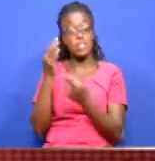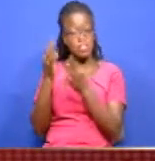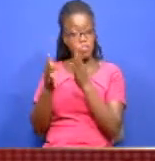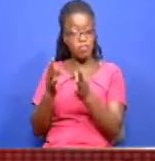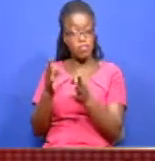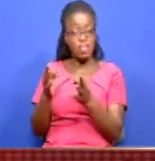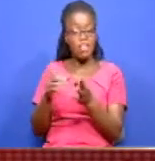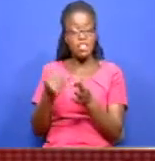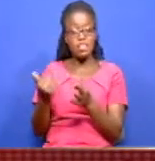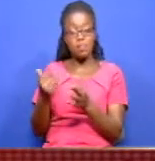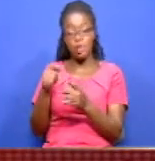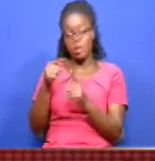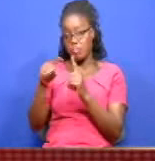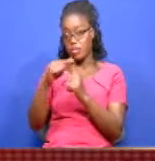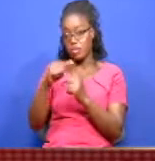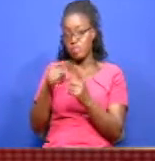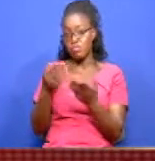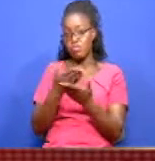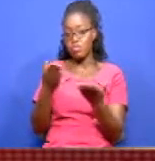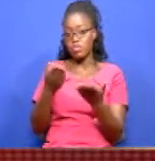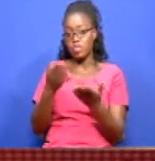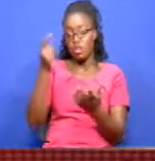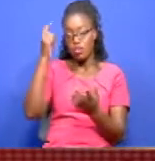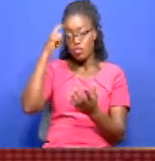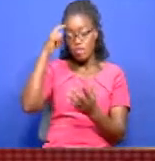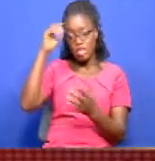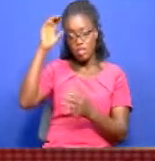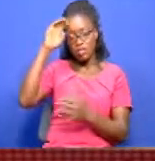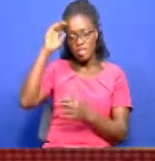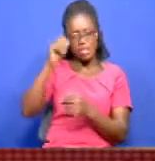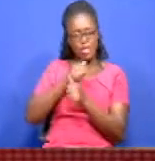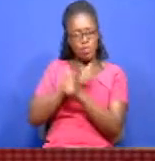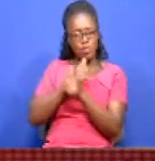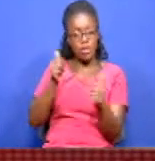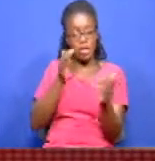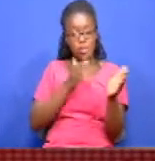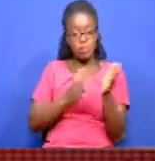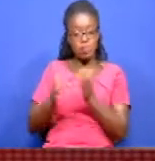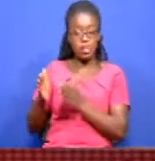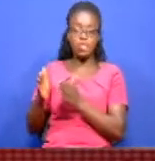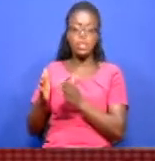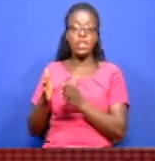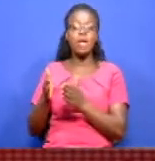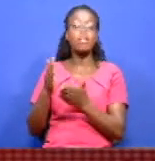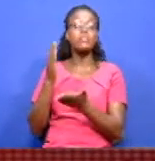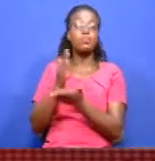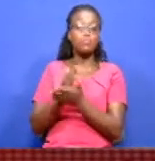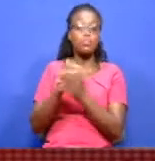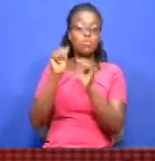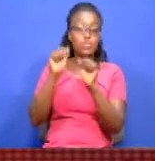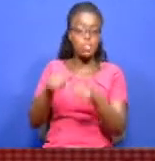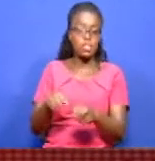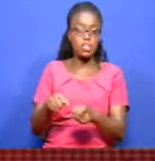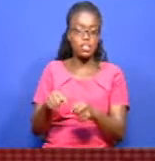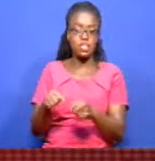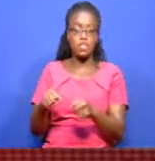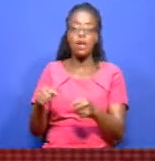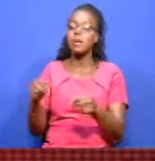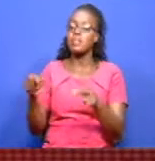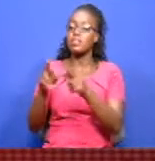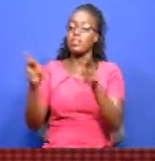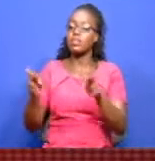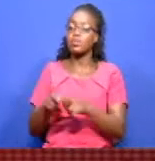thoughts that we have looked at and we have a plan, and yes, I think there is a holding facility. In terms of whether